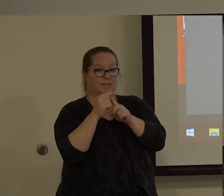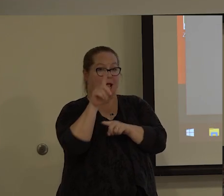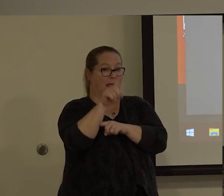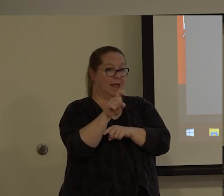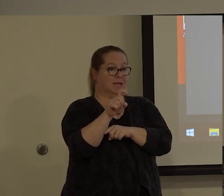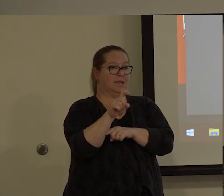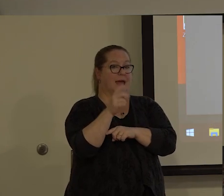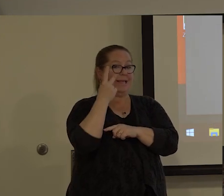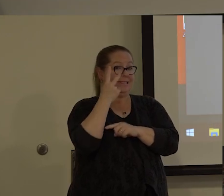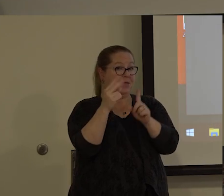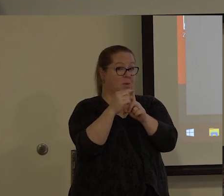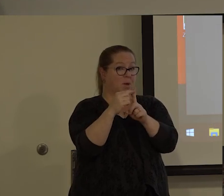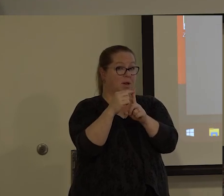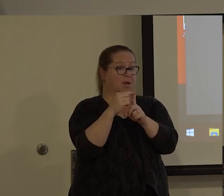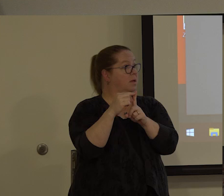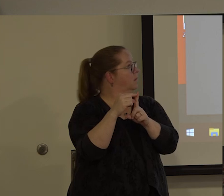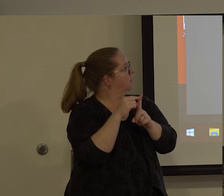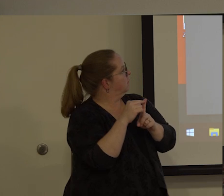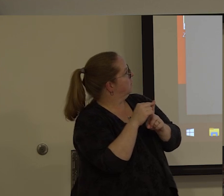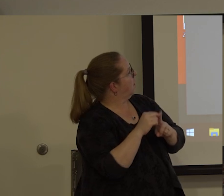now I can see the word. B.